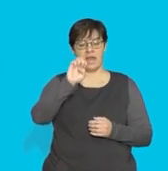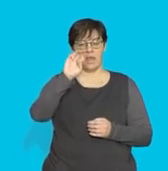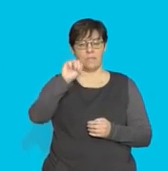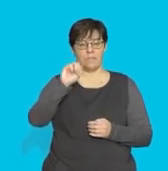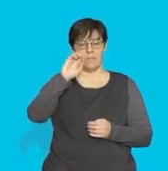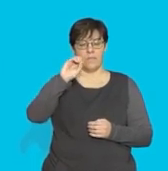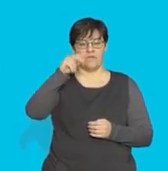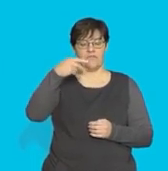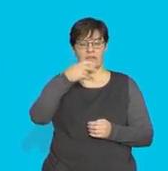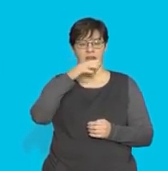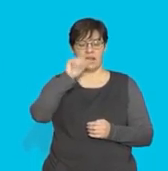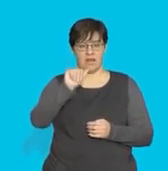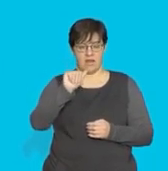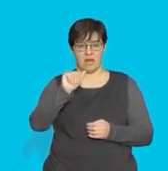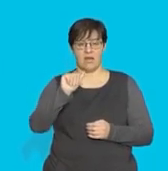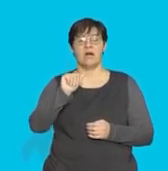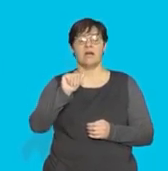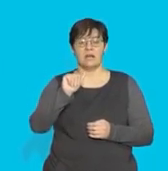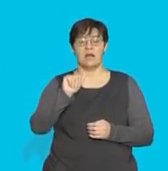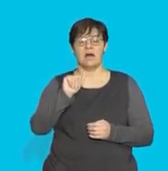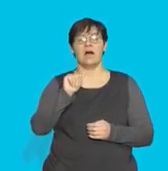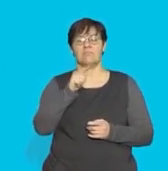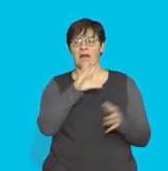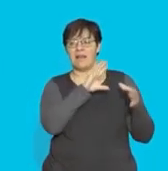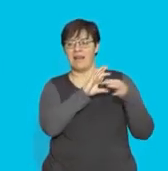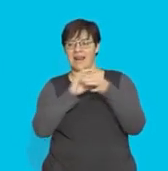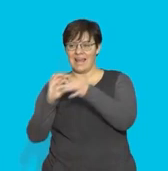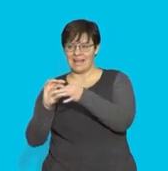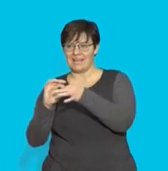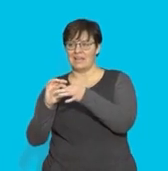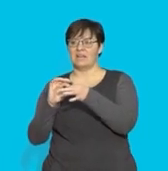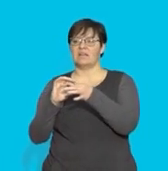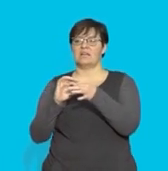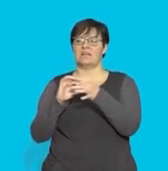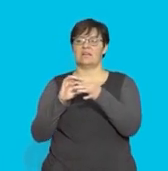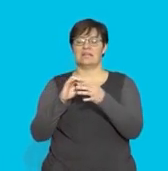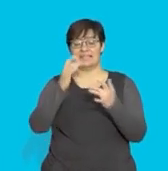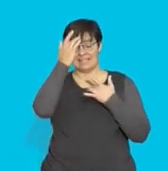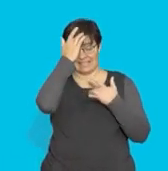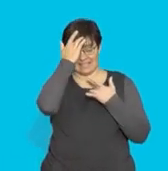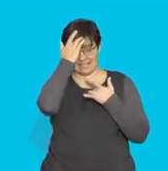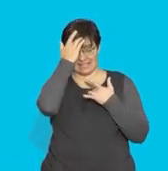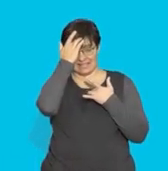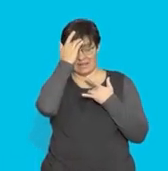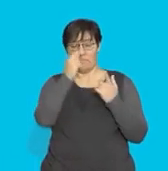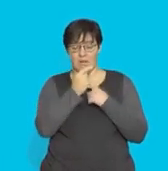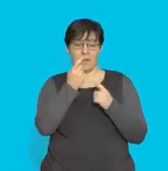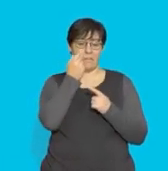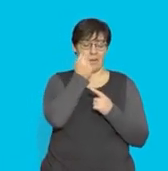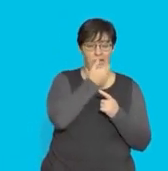Hemophilia is a sex-linked disease caused by the presence of a recessive allele indicated using